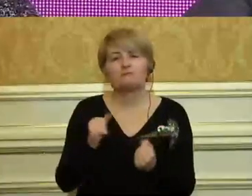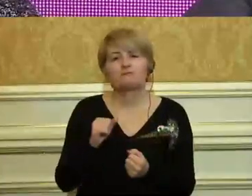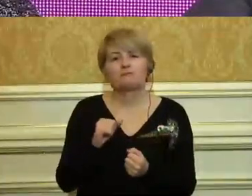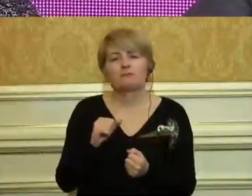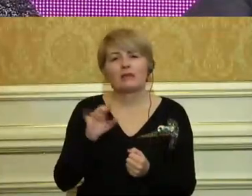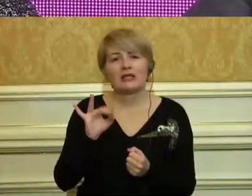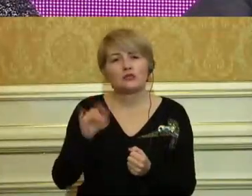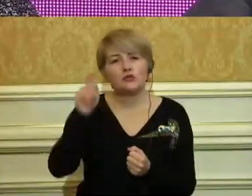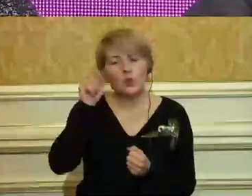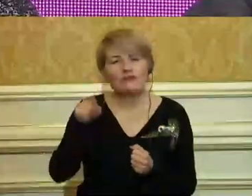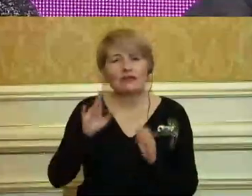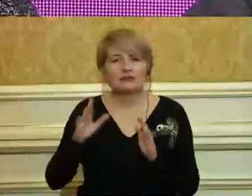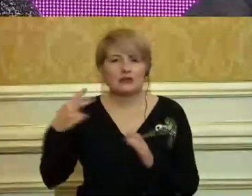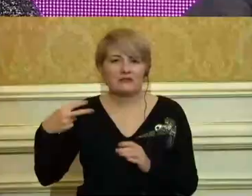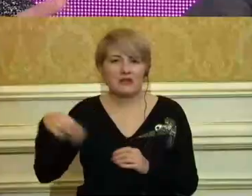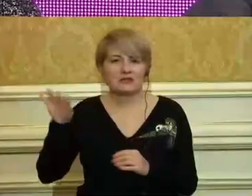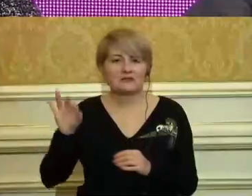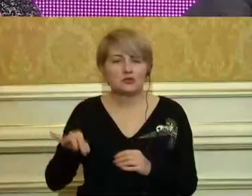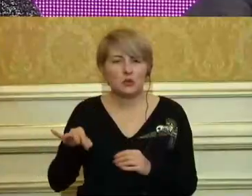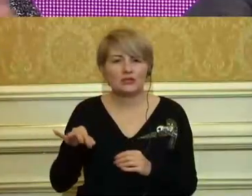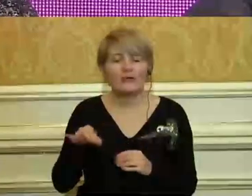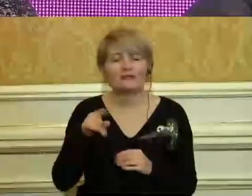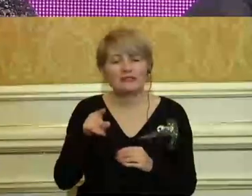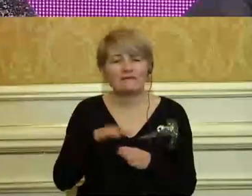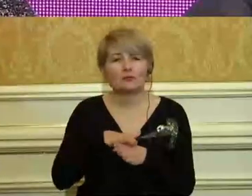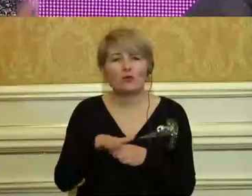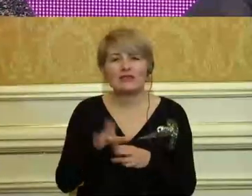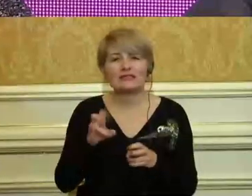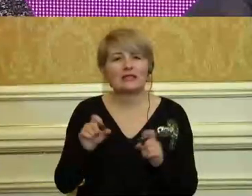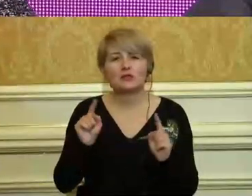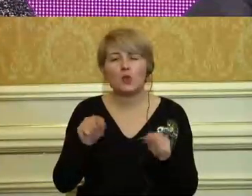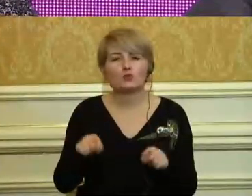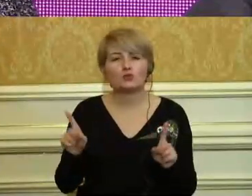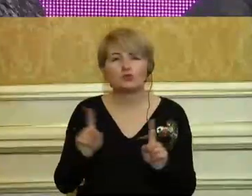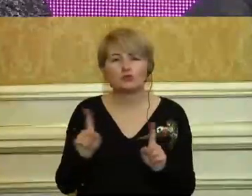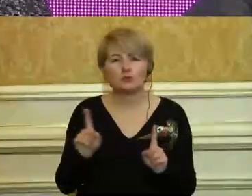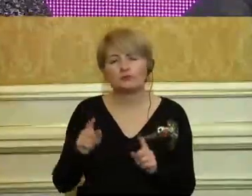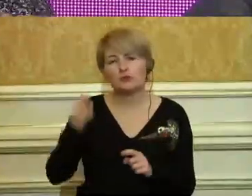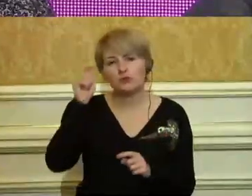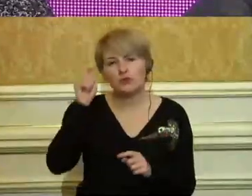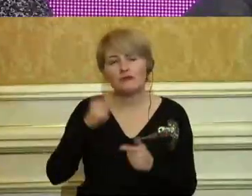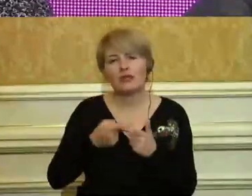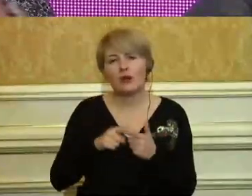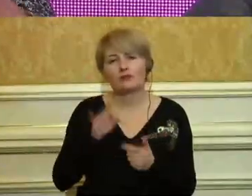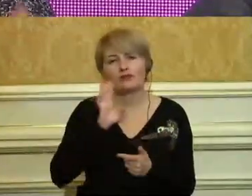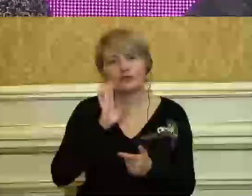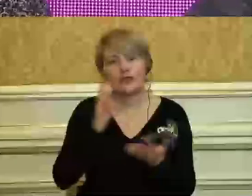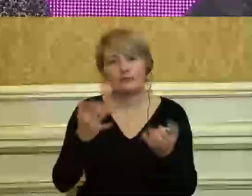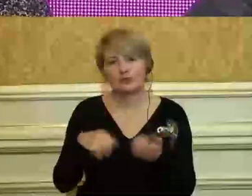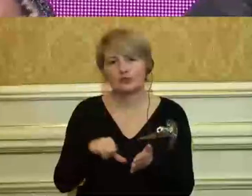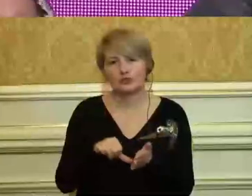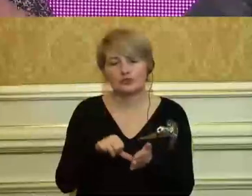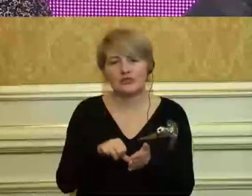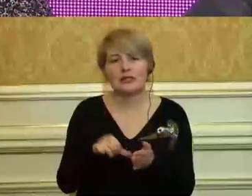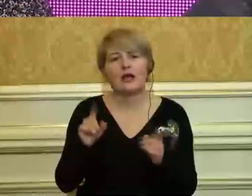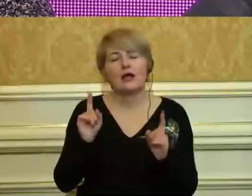only 20%. And it was not about men or women. It was fair competition